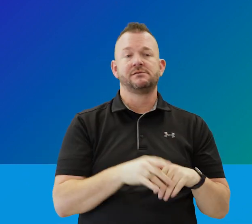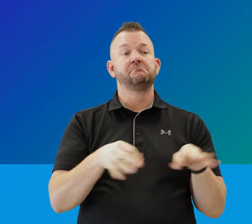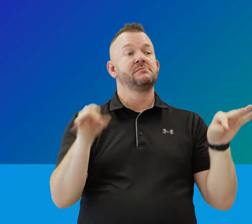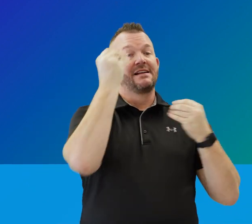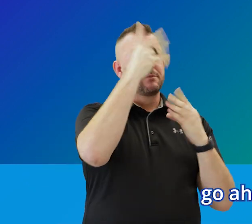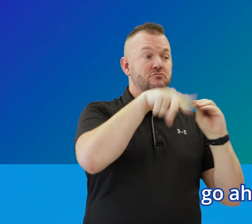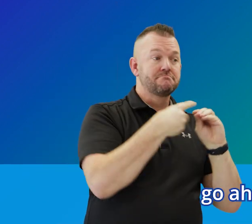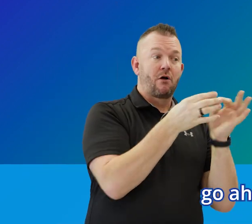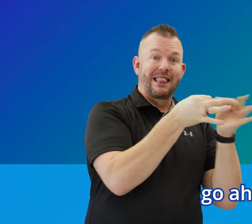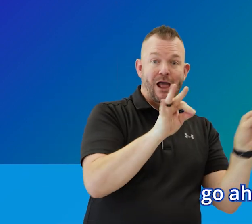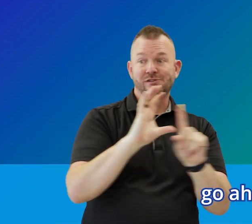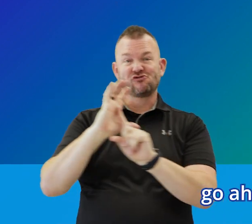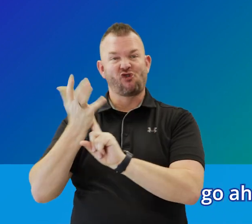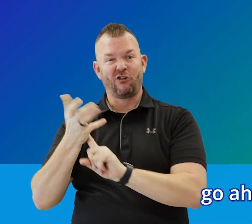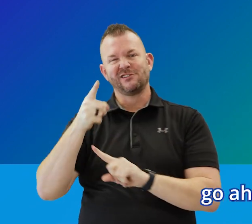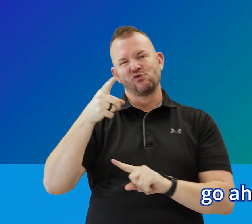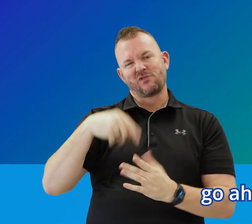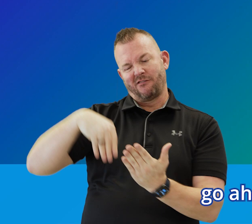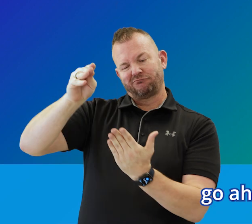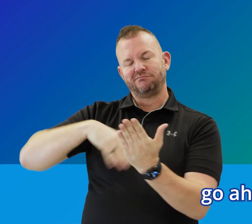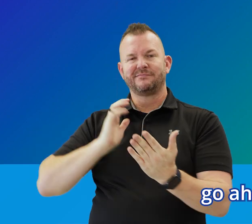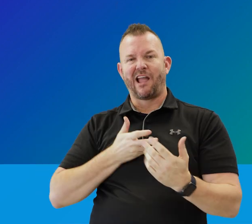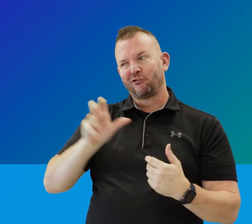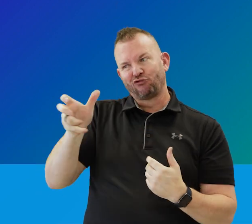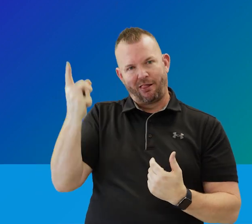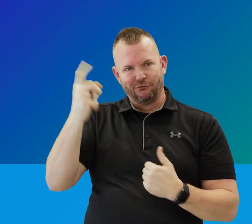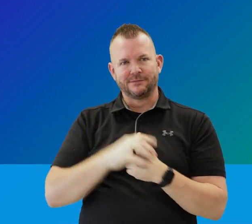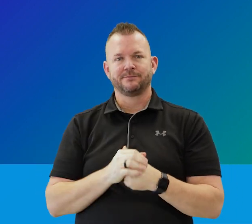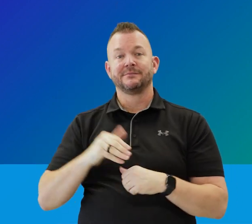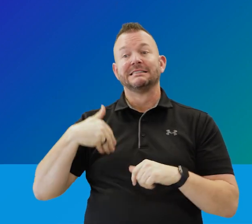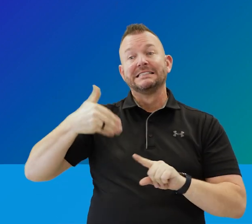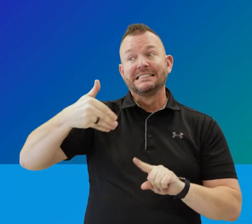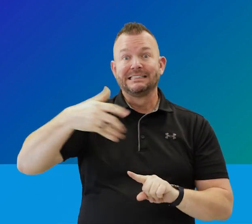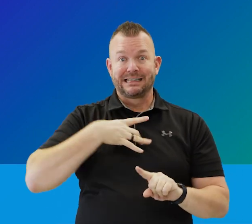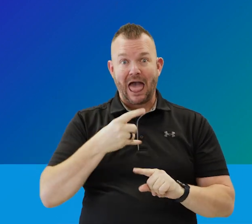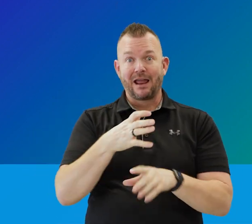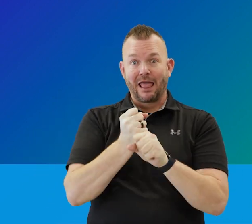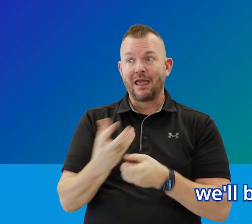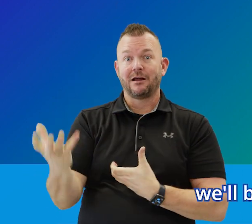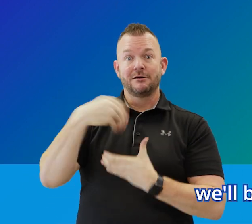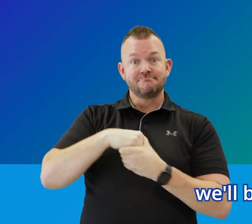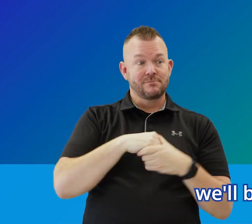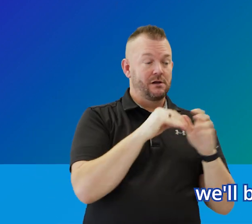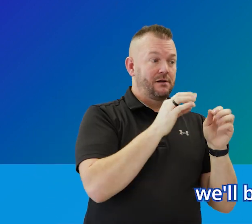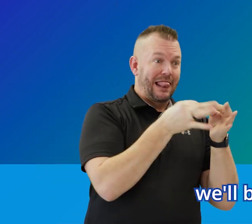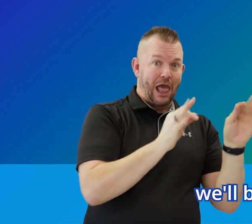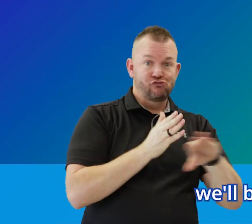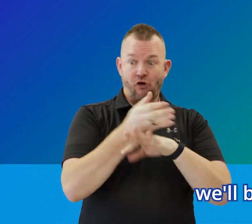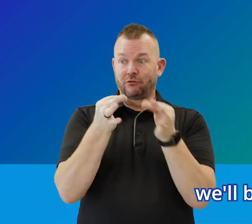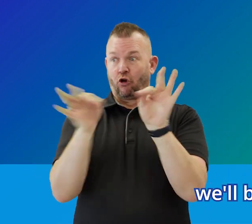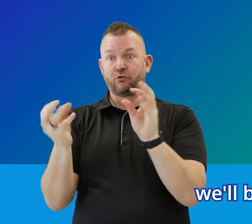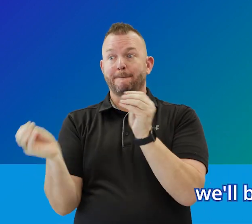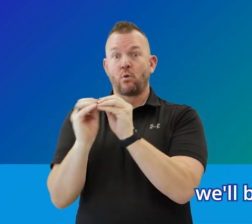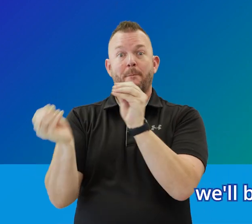and culture, go ahead and subscribe to the channel. In this series, Across Language and Culture, will be covering a